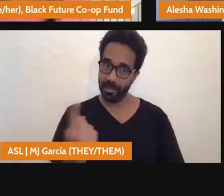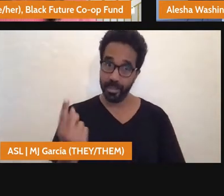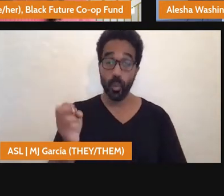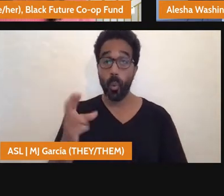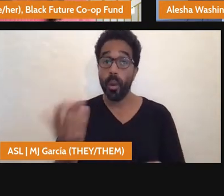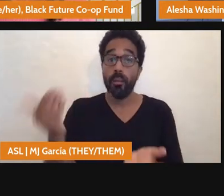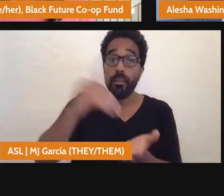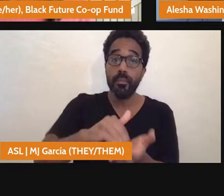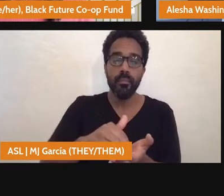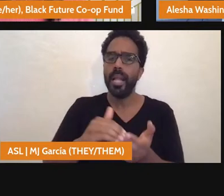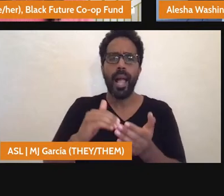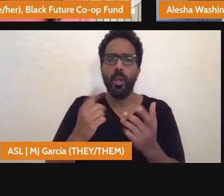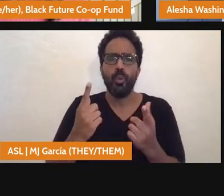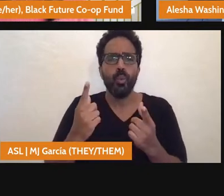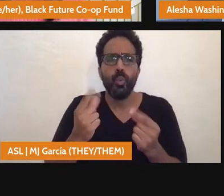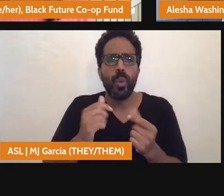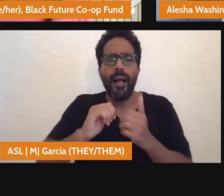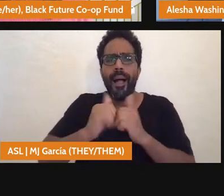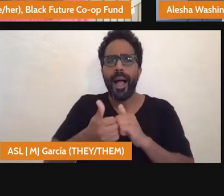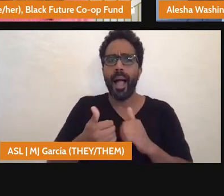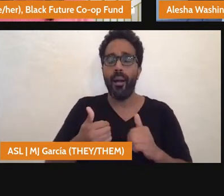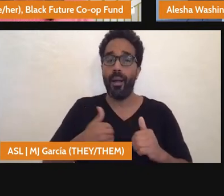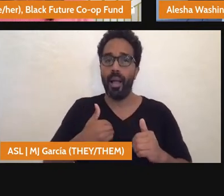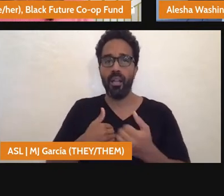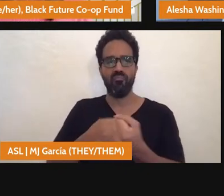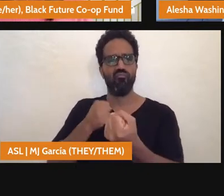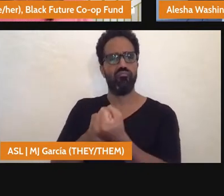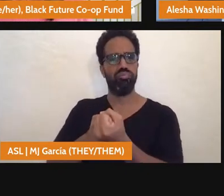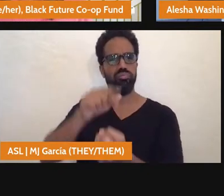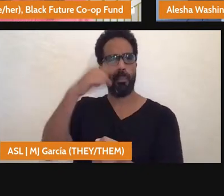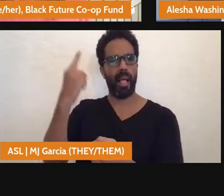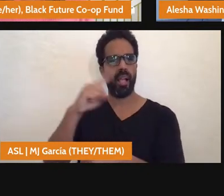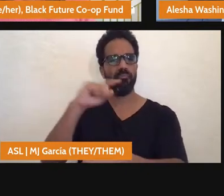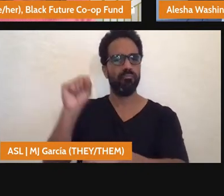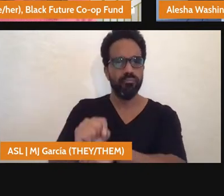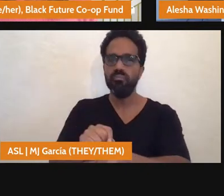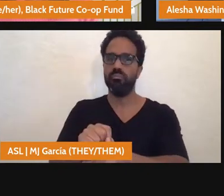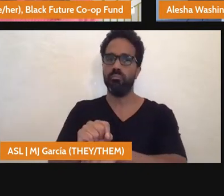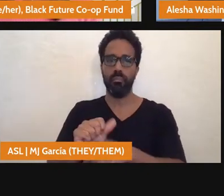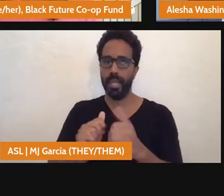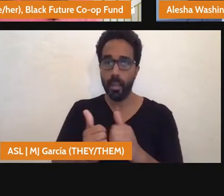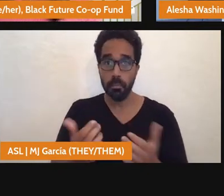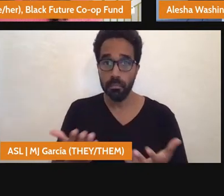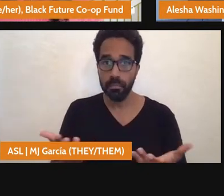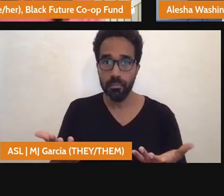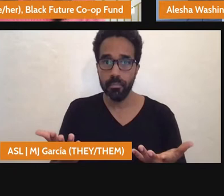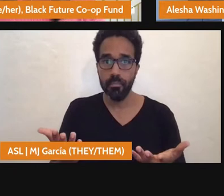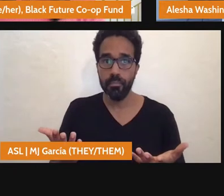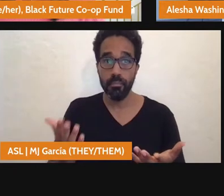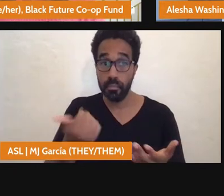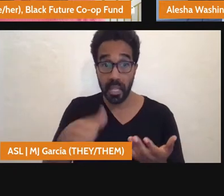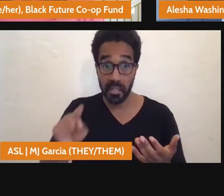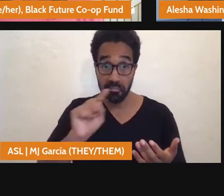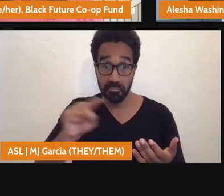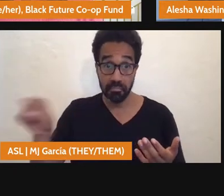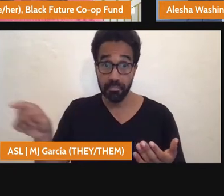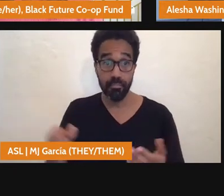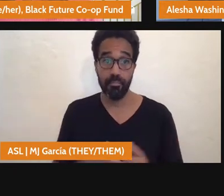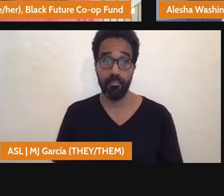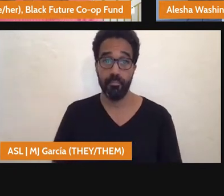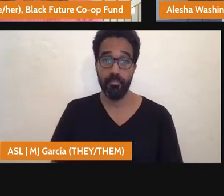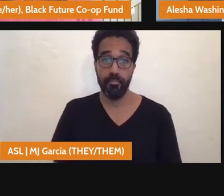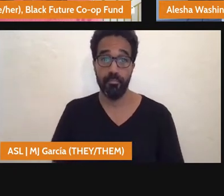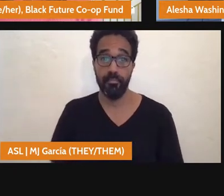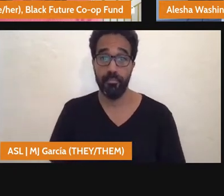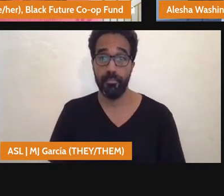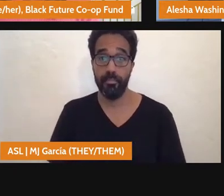they can take to be more pro-Black organizations? And anyone can respond.